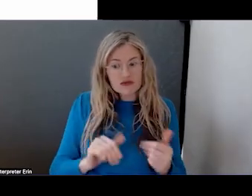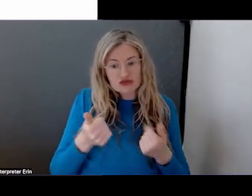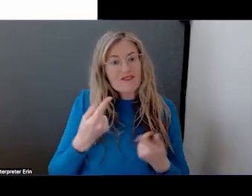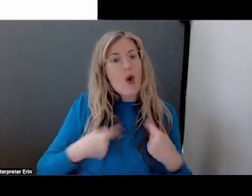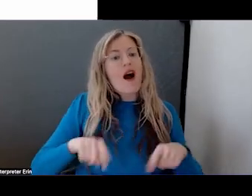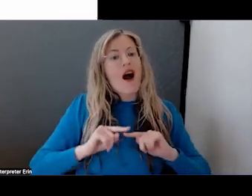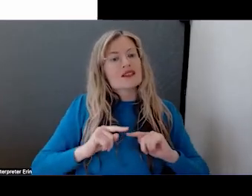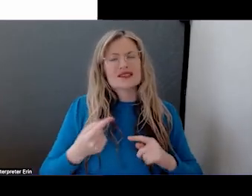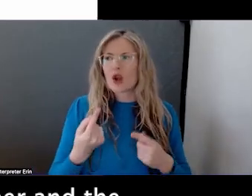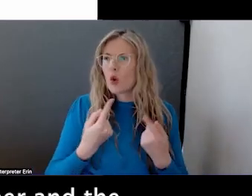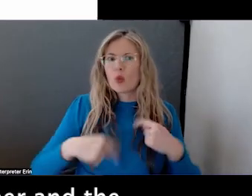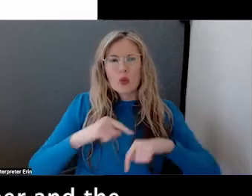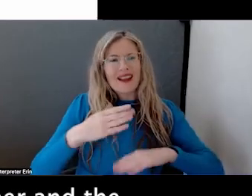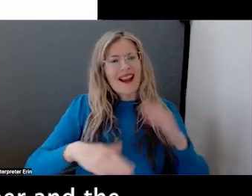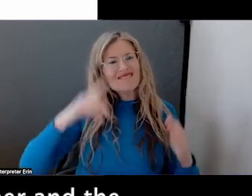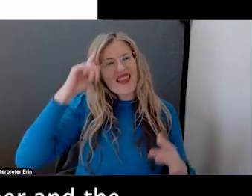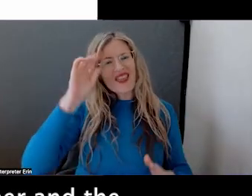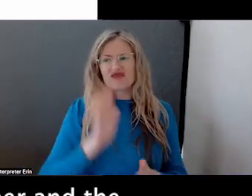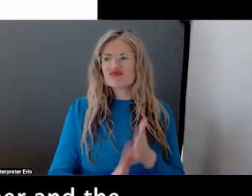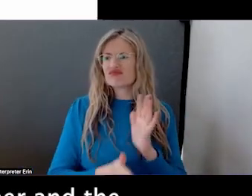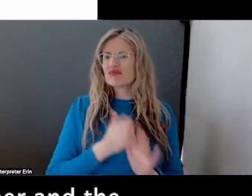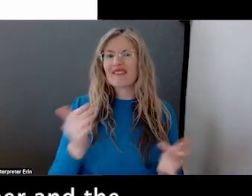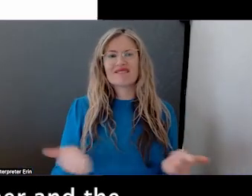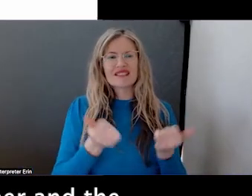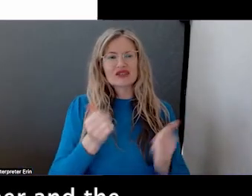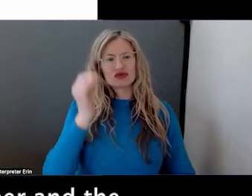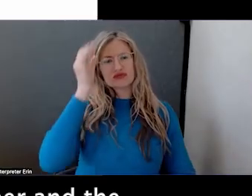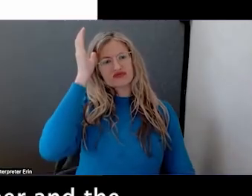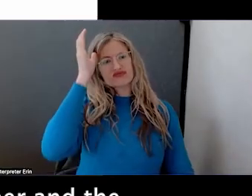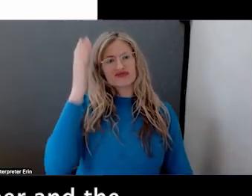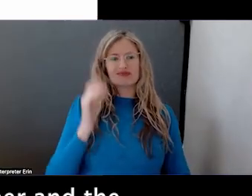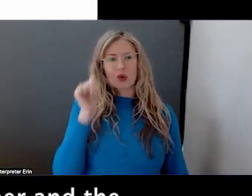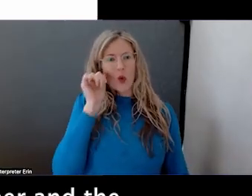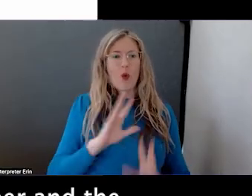have achieved or finished. We should always be pushing forwards to go further.